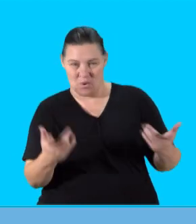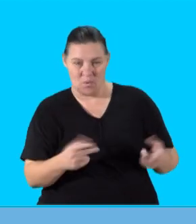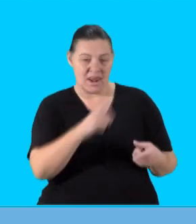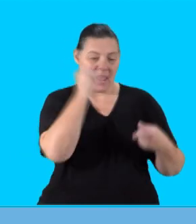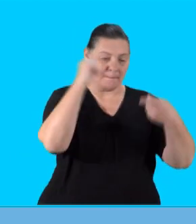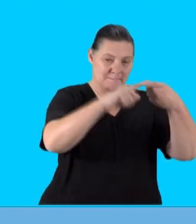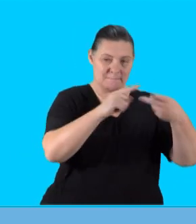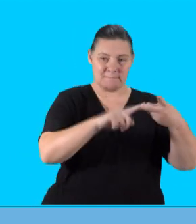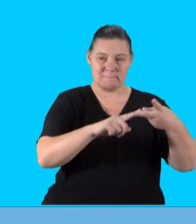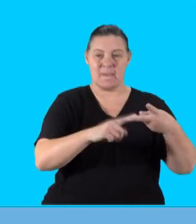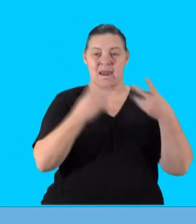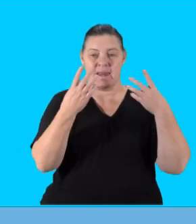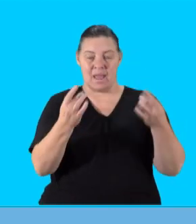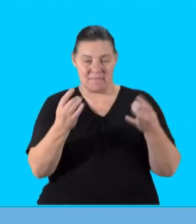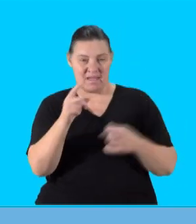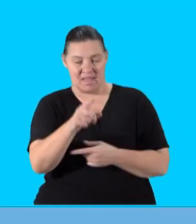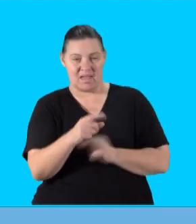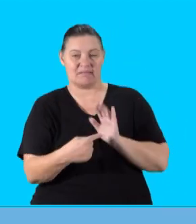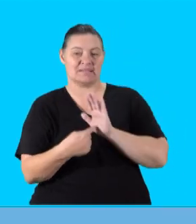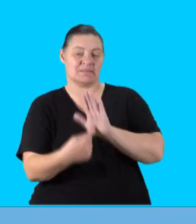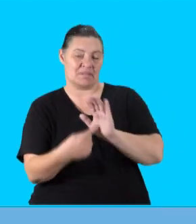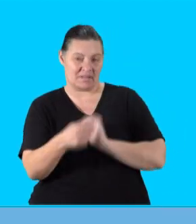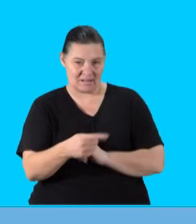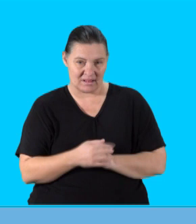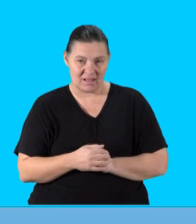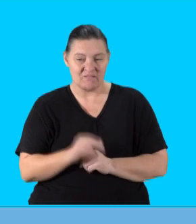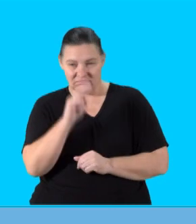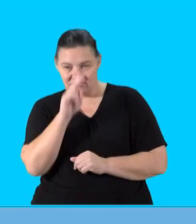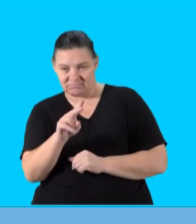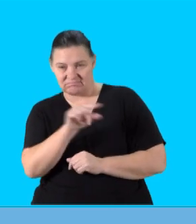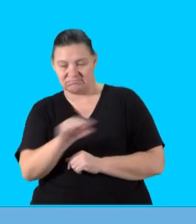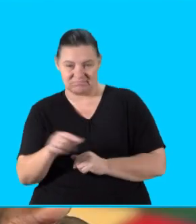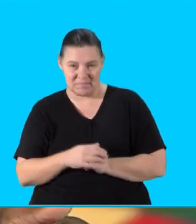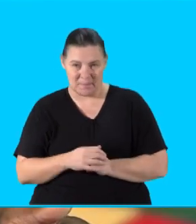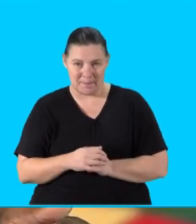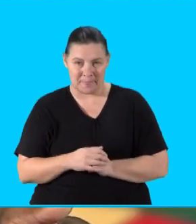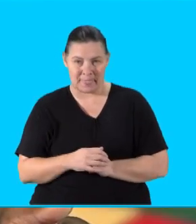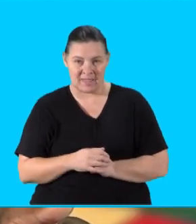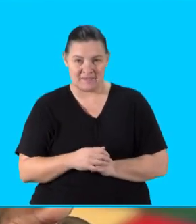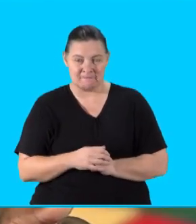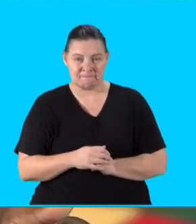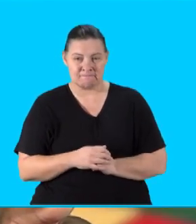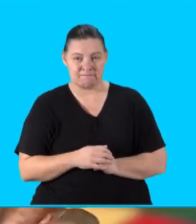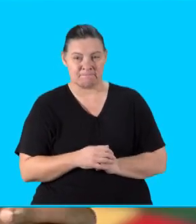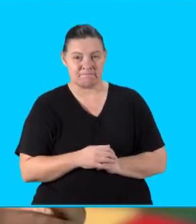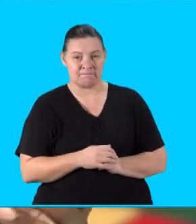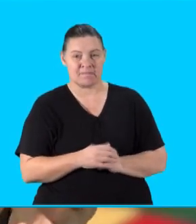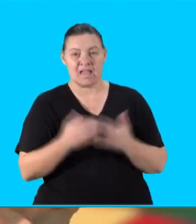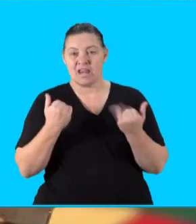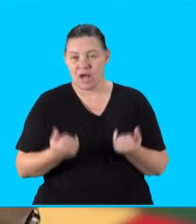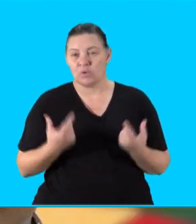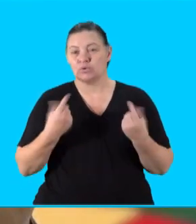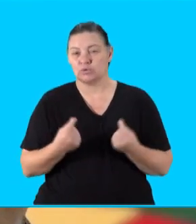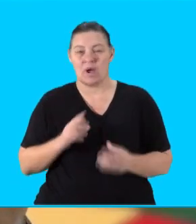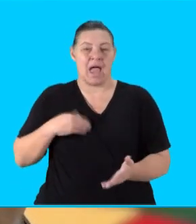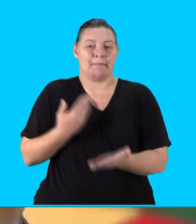name, the atomic number, and the chemical symbol whenever we are looking at it. Now, let's do some